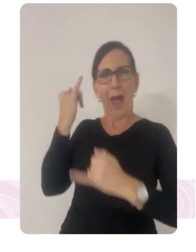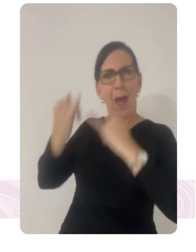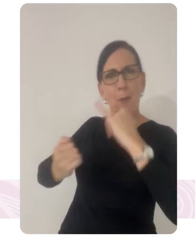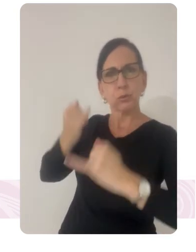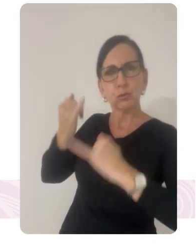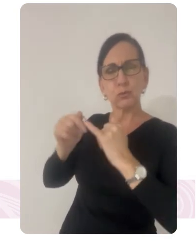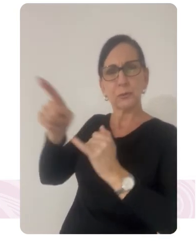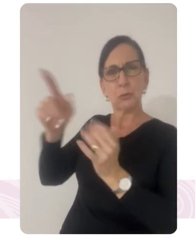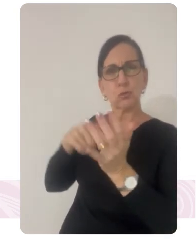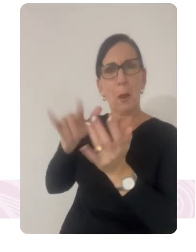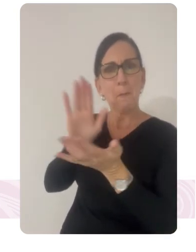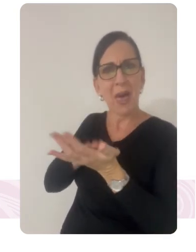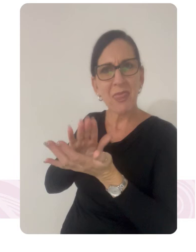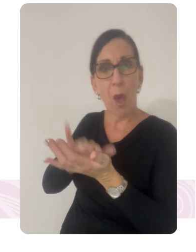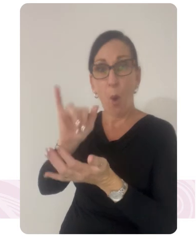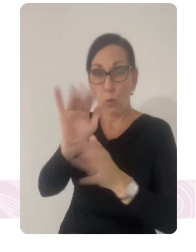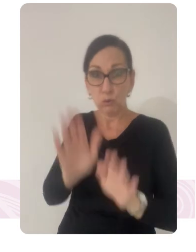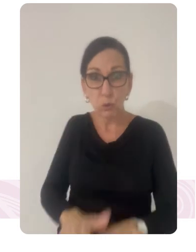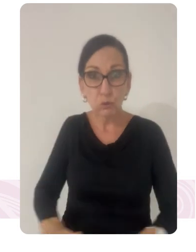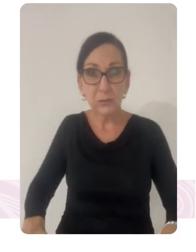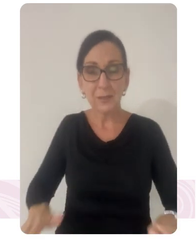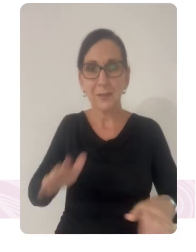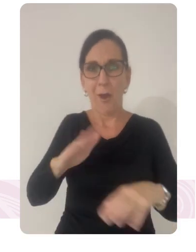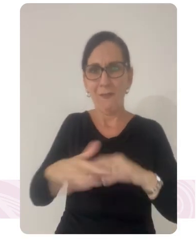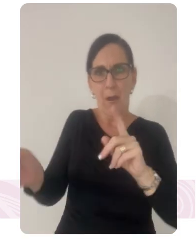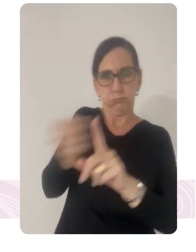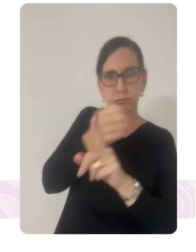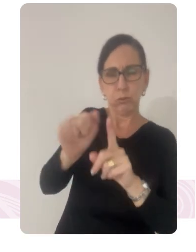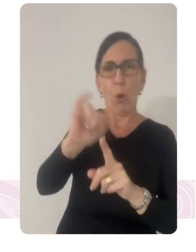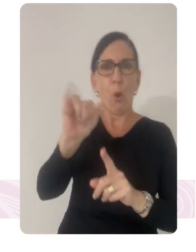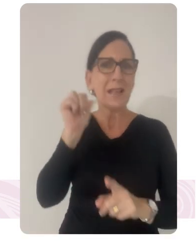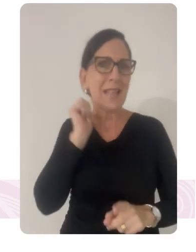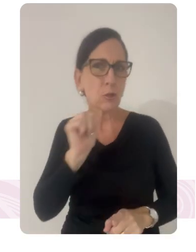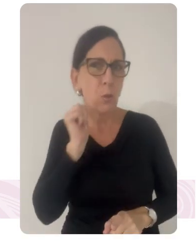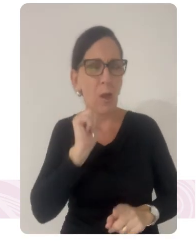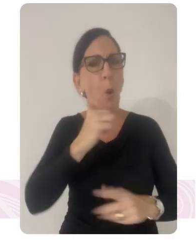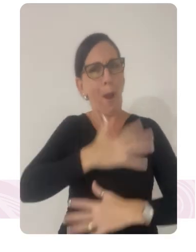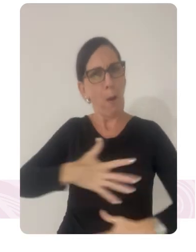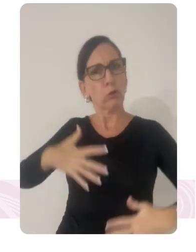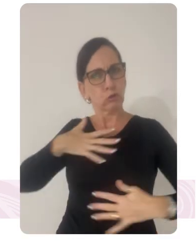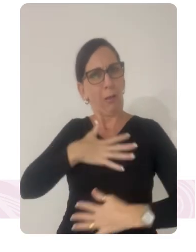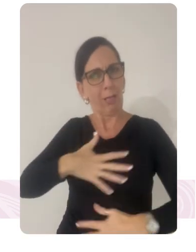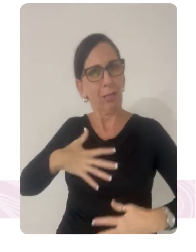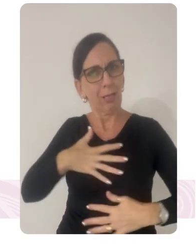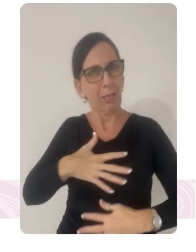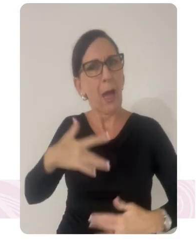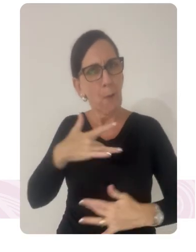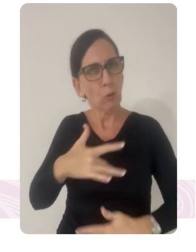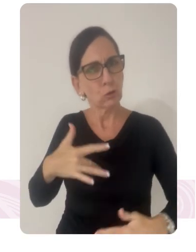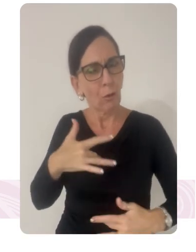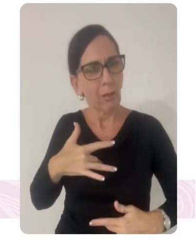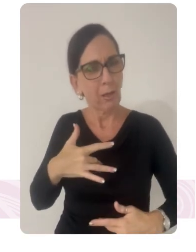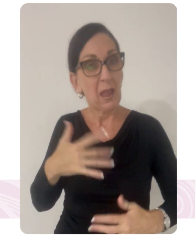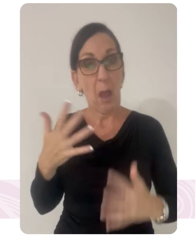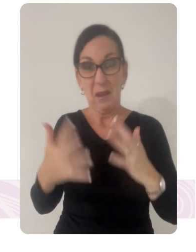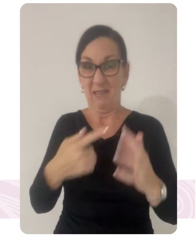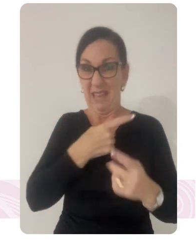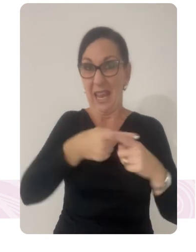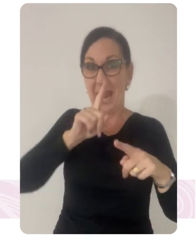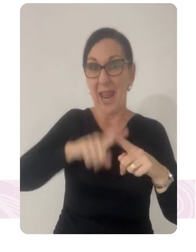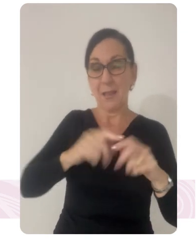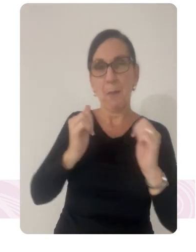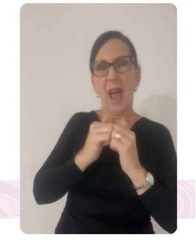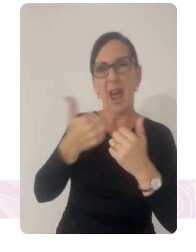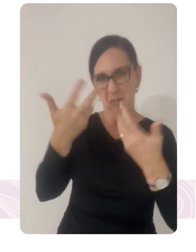mother, and/or to abuse the children physically, sexually, or emotionally. The ex-partner may threaten to